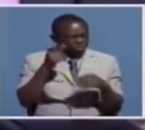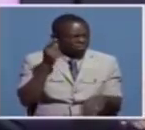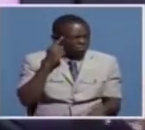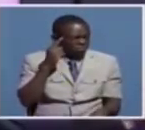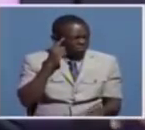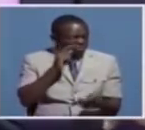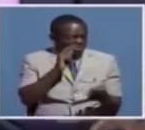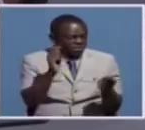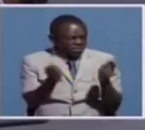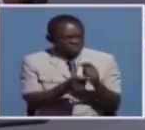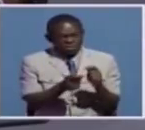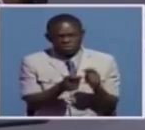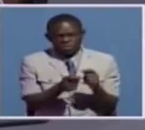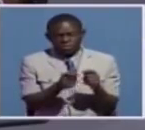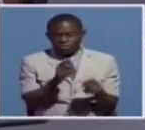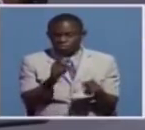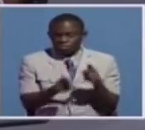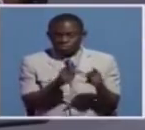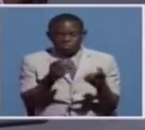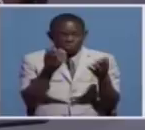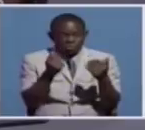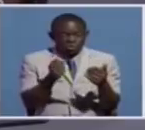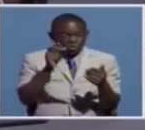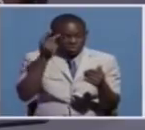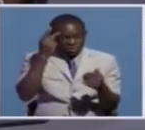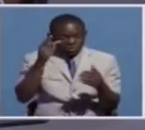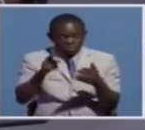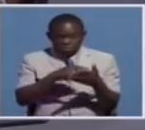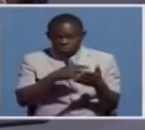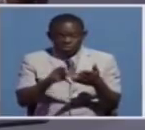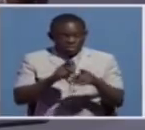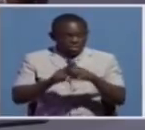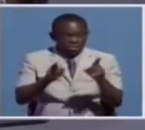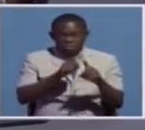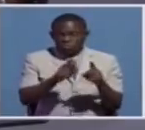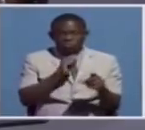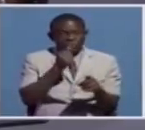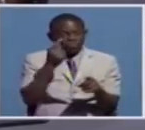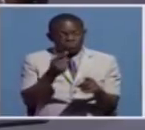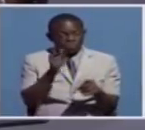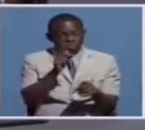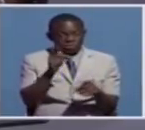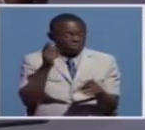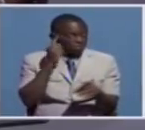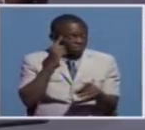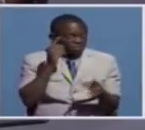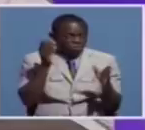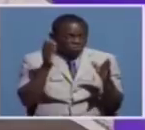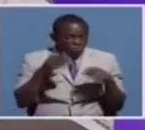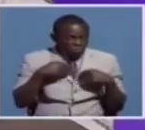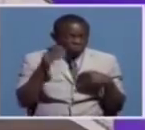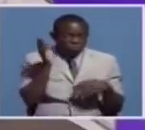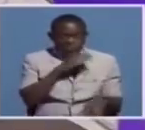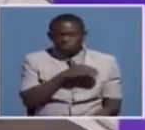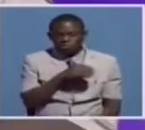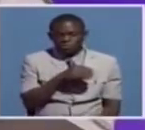multi-party democracy, and he listened. I want to say, Gravazi, that for him, when even if it was a small group, he